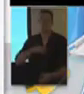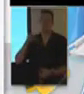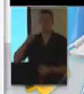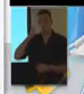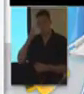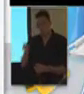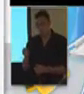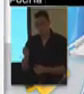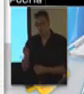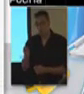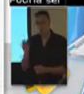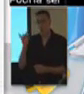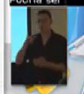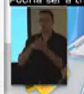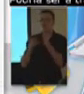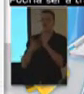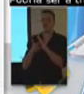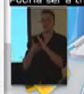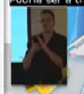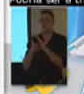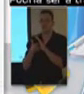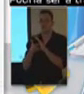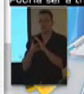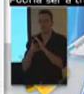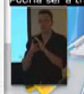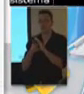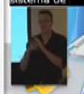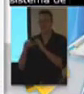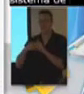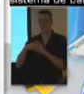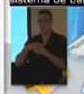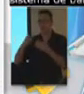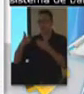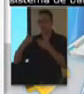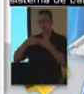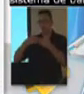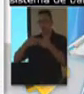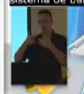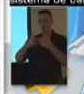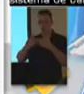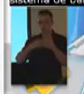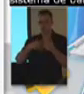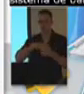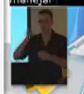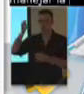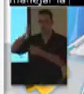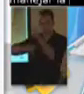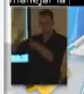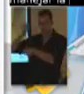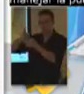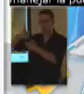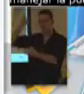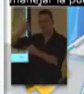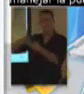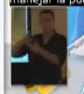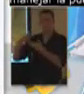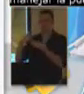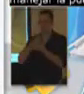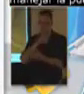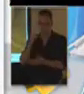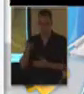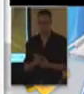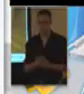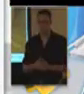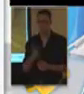another. We can have a button or a sweep system in order to be able to move the bed, the